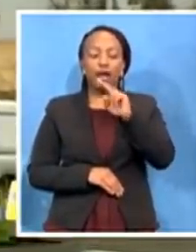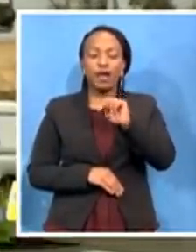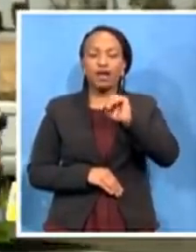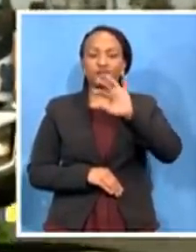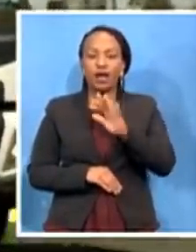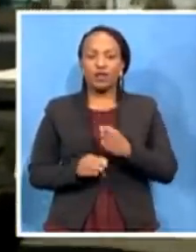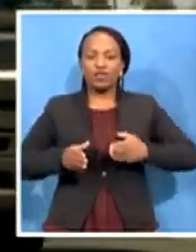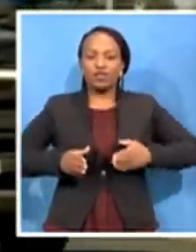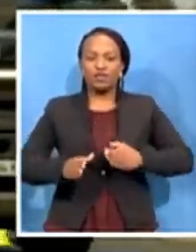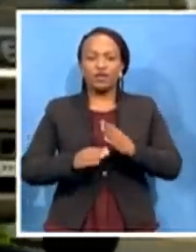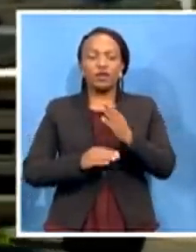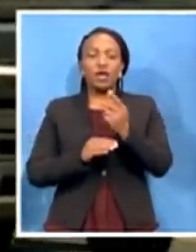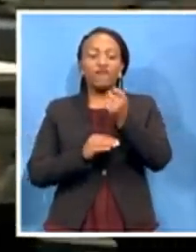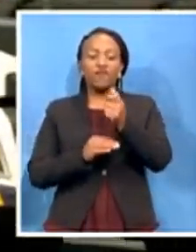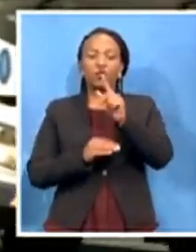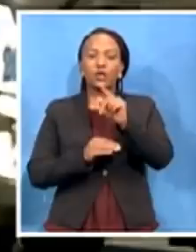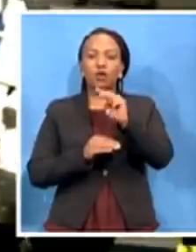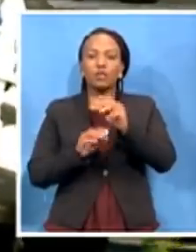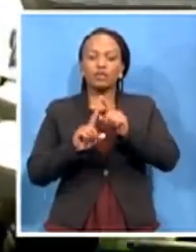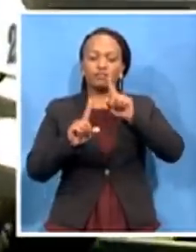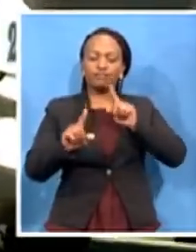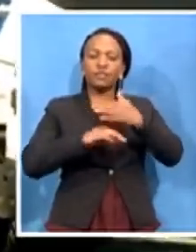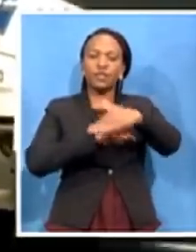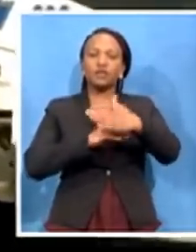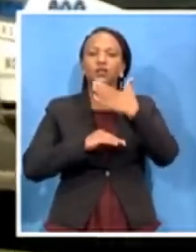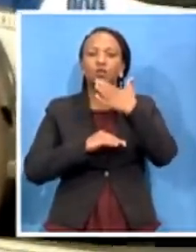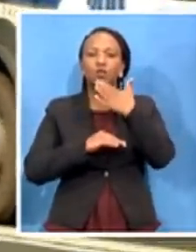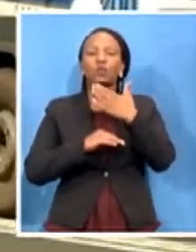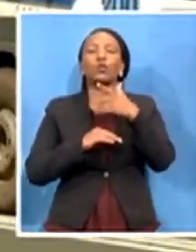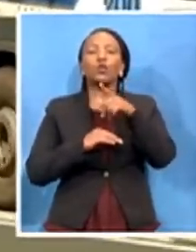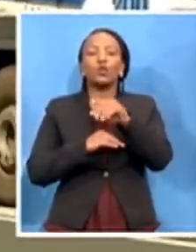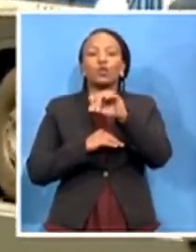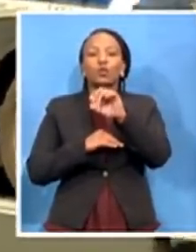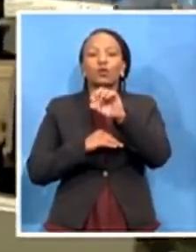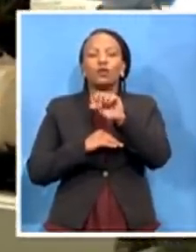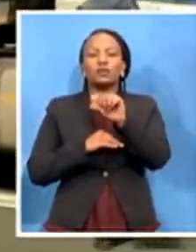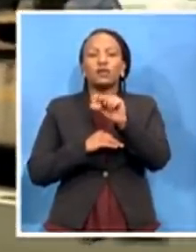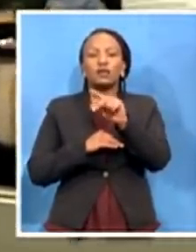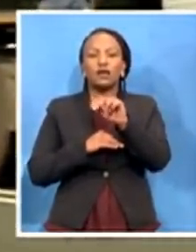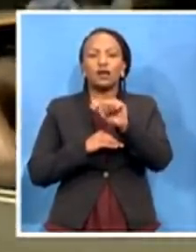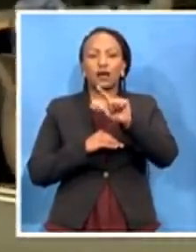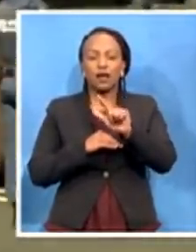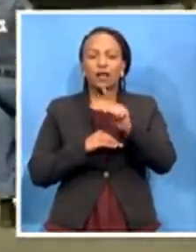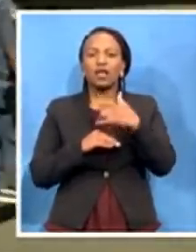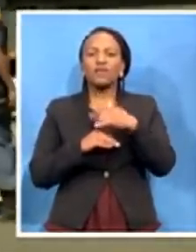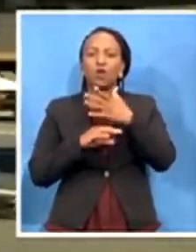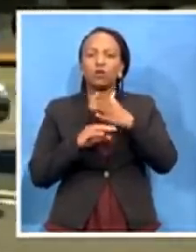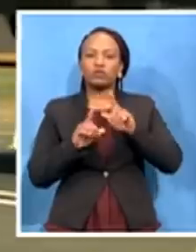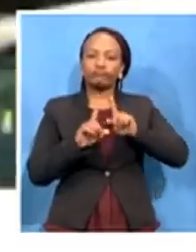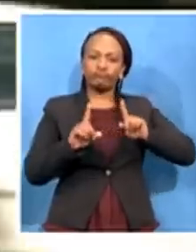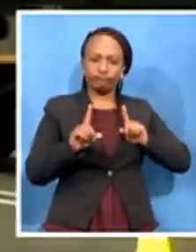outside Senekal, and as you can see, if I can just step out of the picture, you will see the police